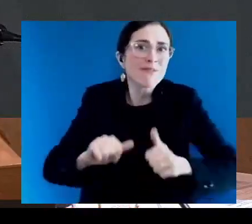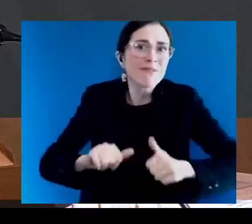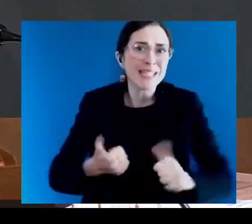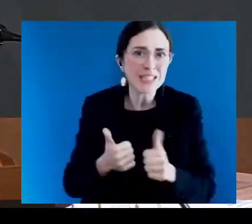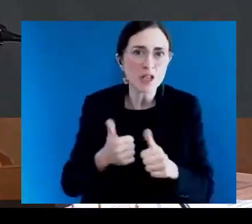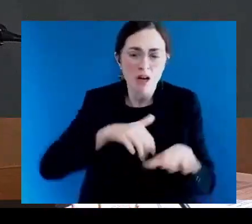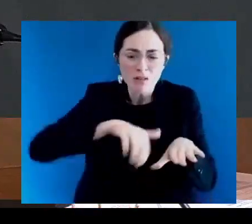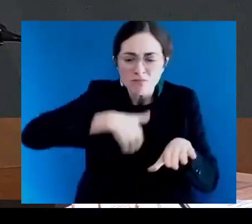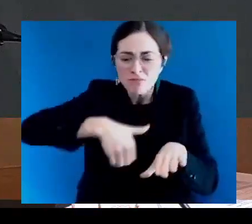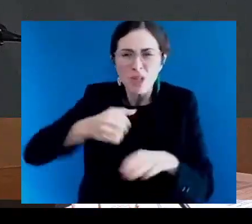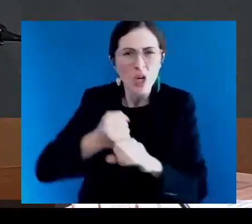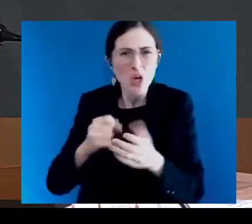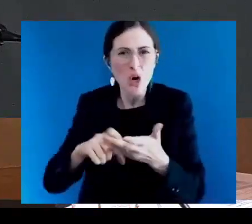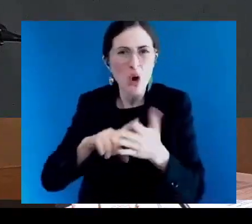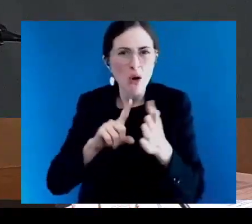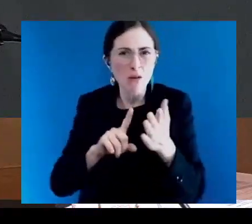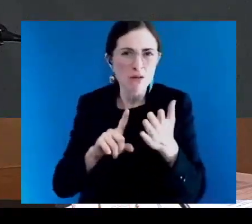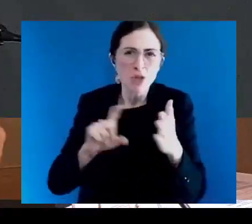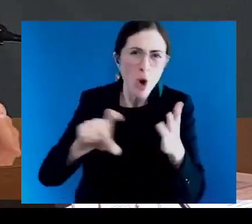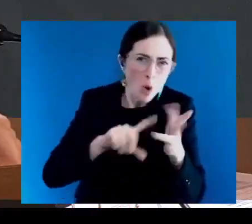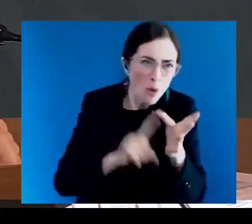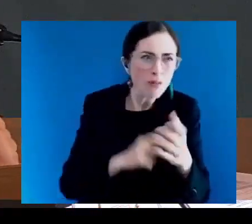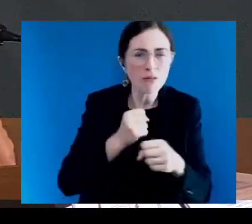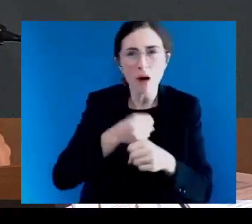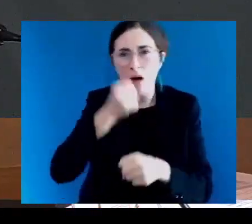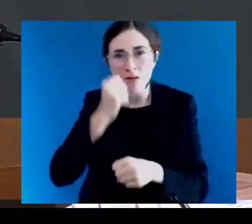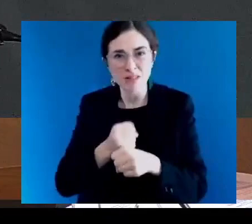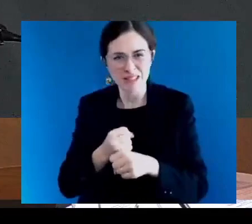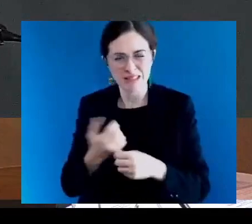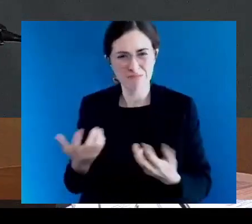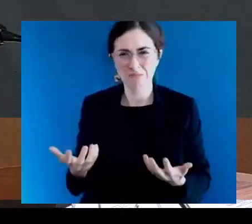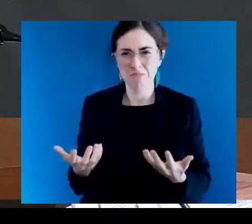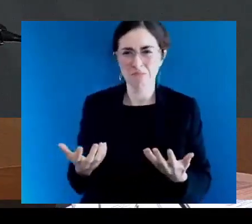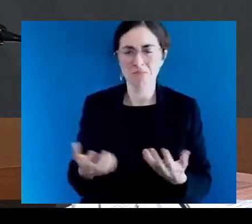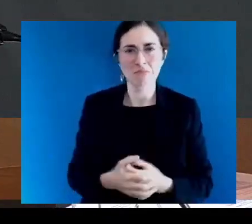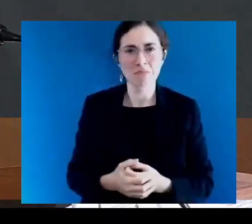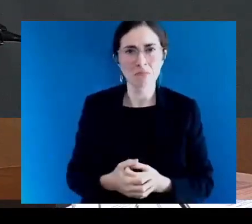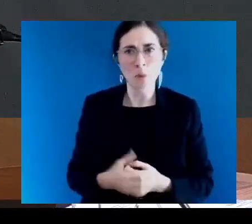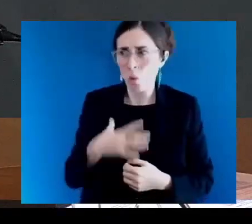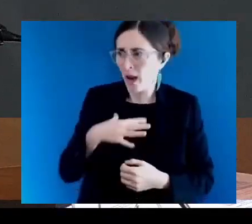why isn't it right for gold extracted today?